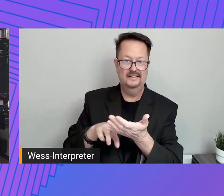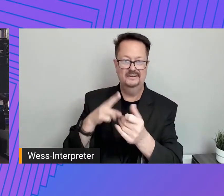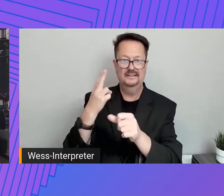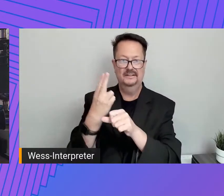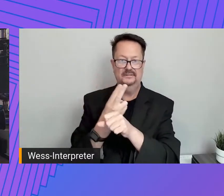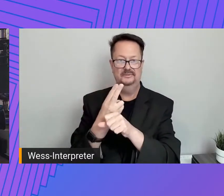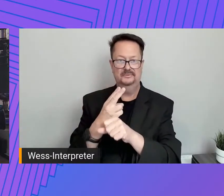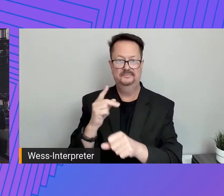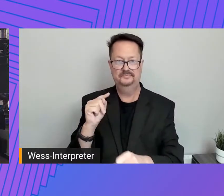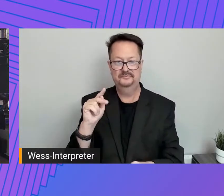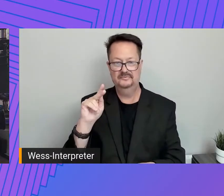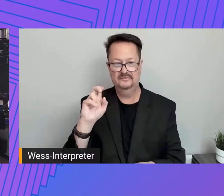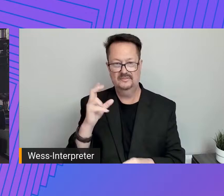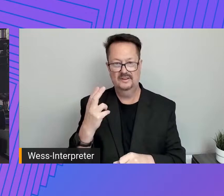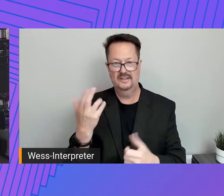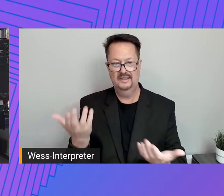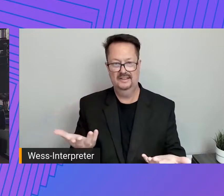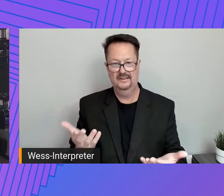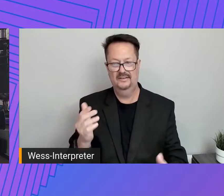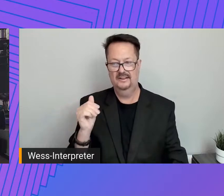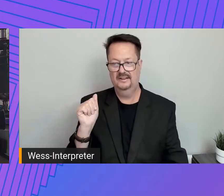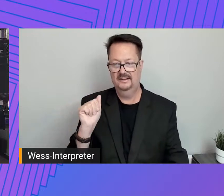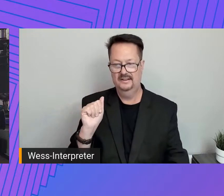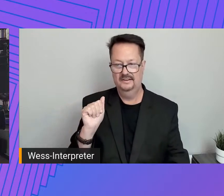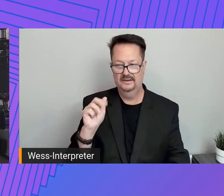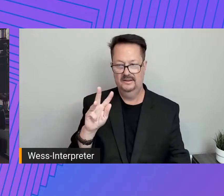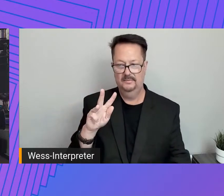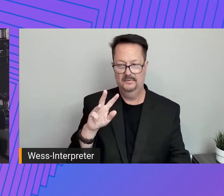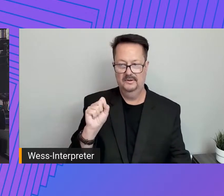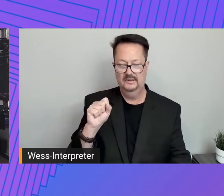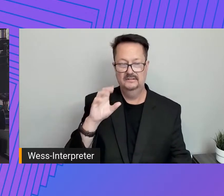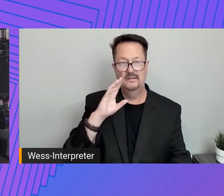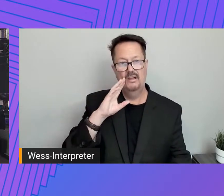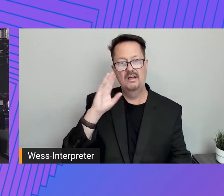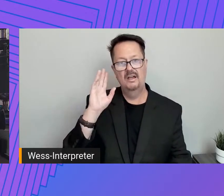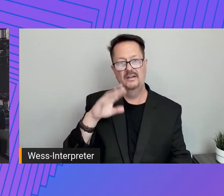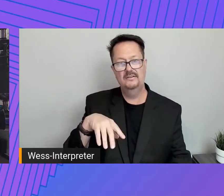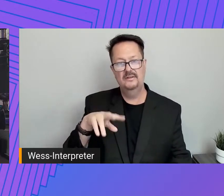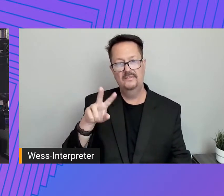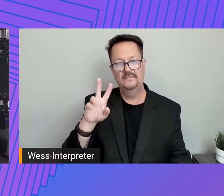here at AWS. I know that VPC networking with AppRunner